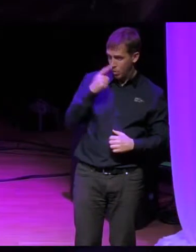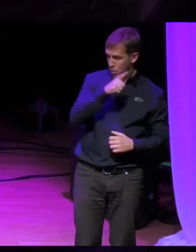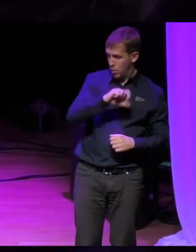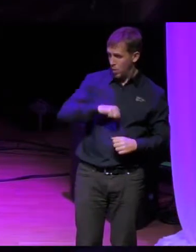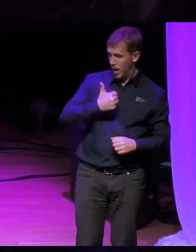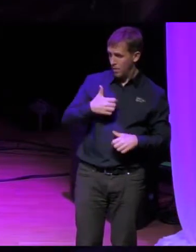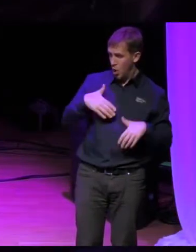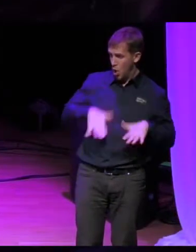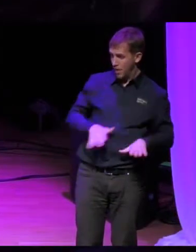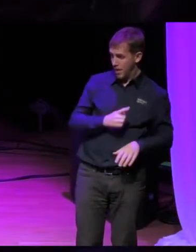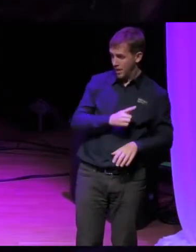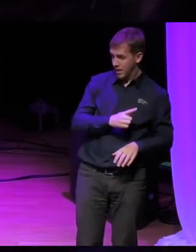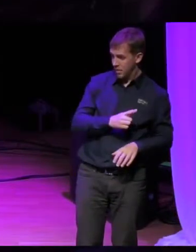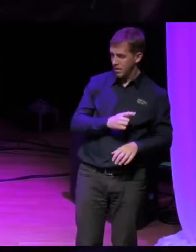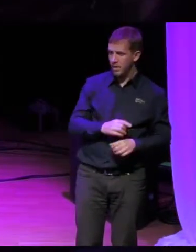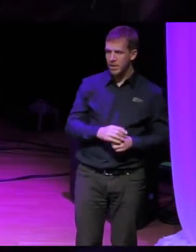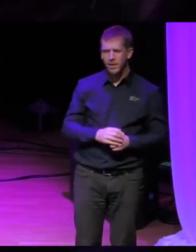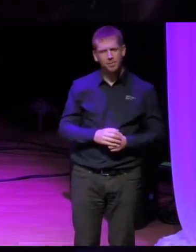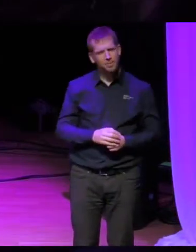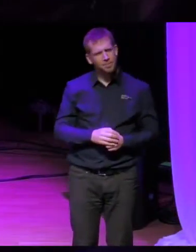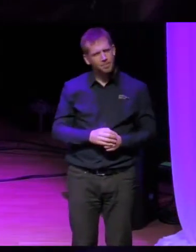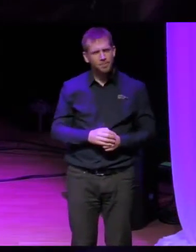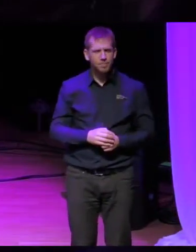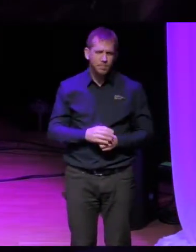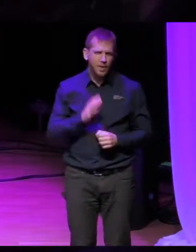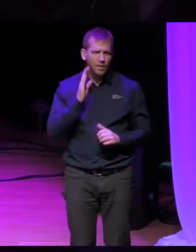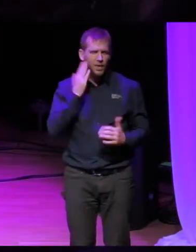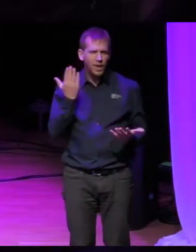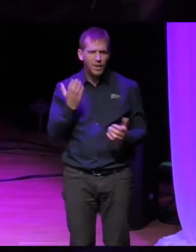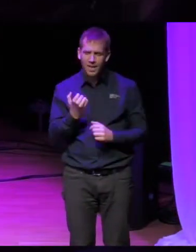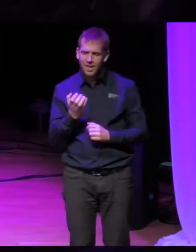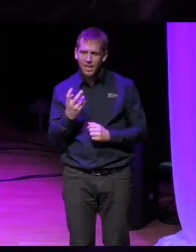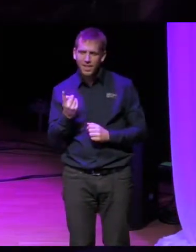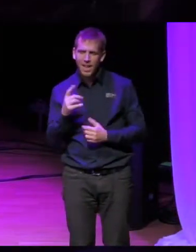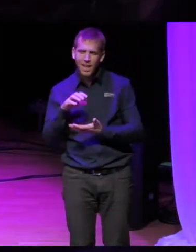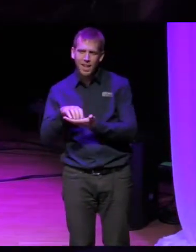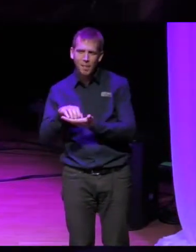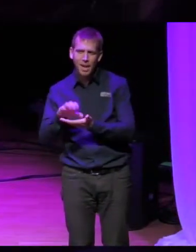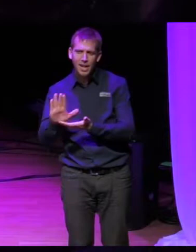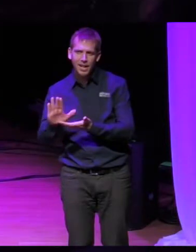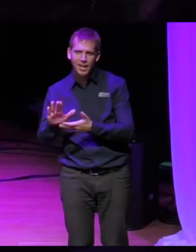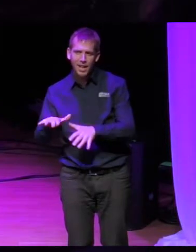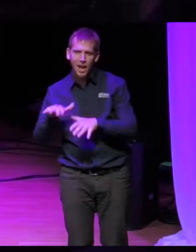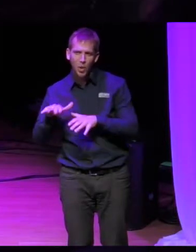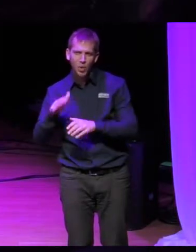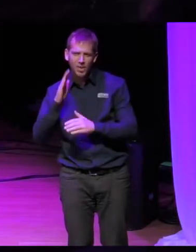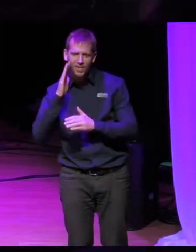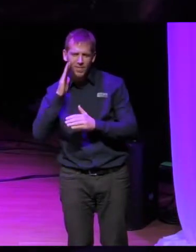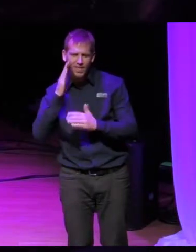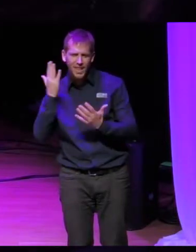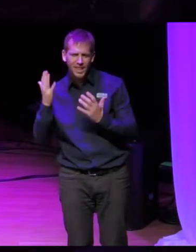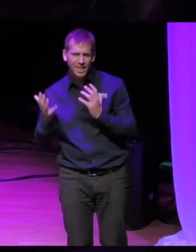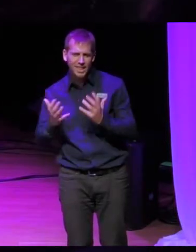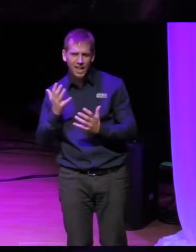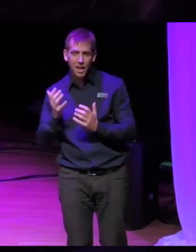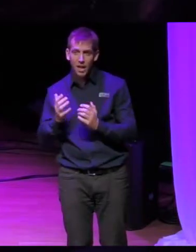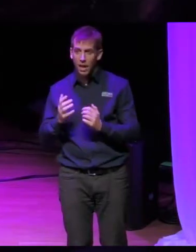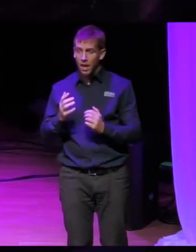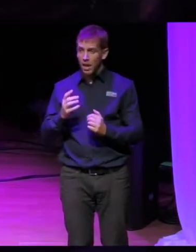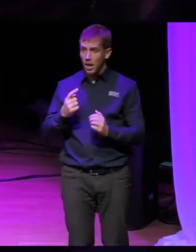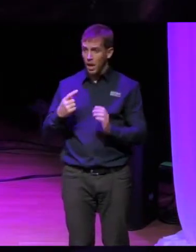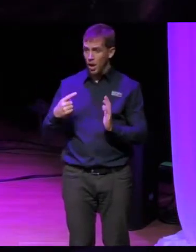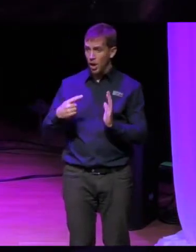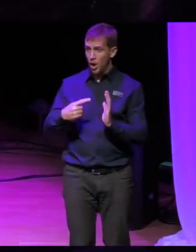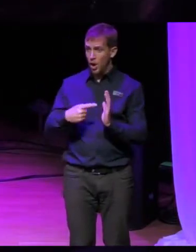I'm not sure about the response from civil society. I think that the lawsuits certainly could not